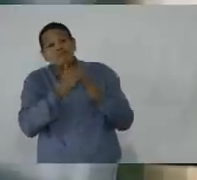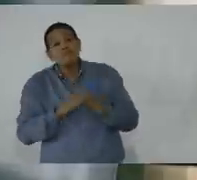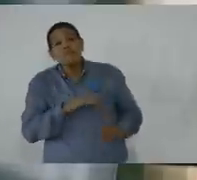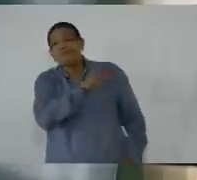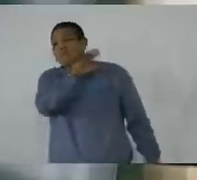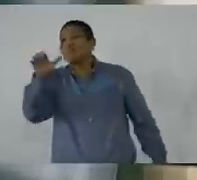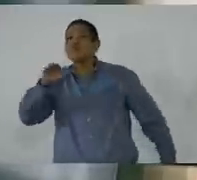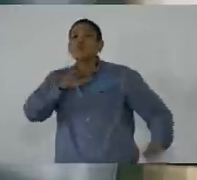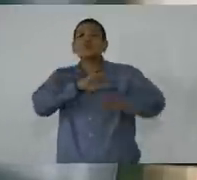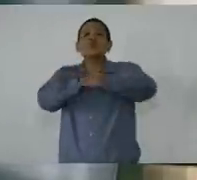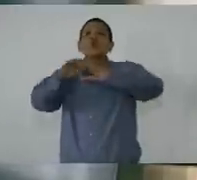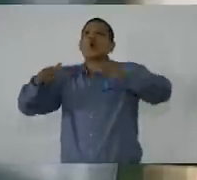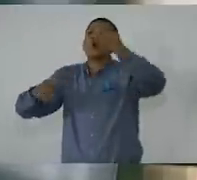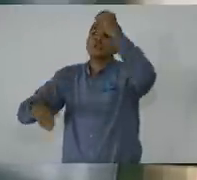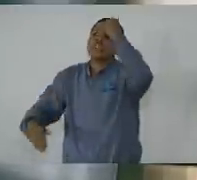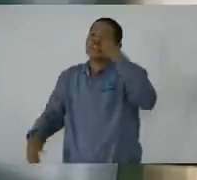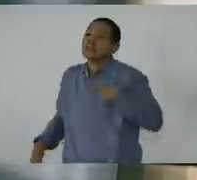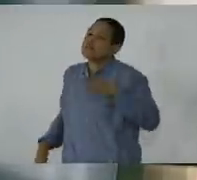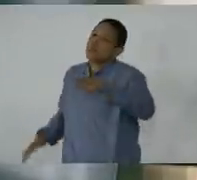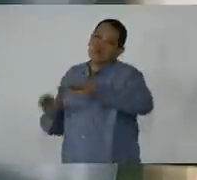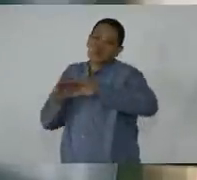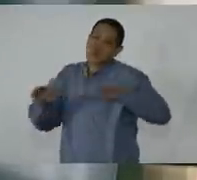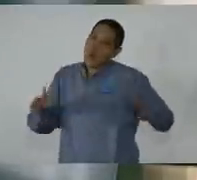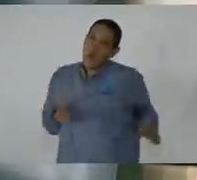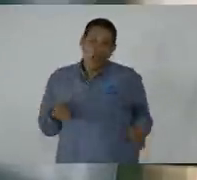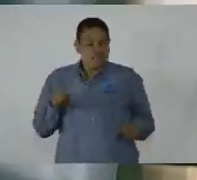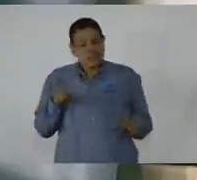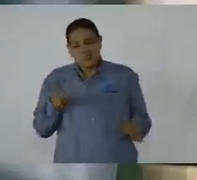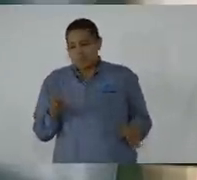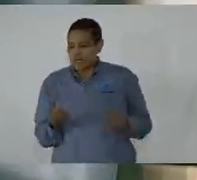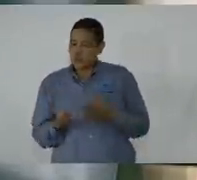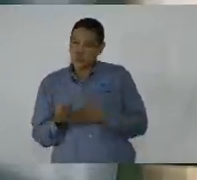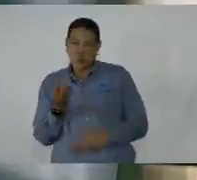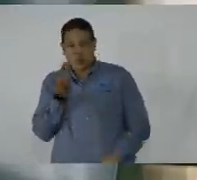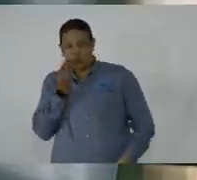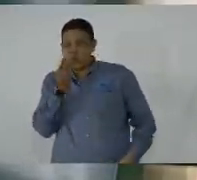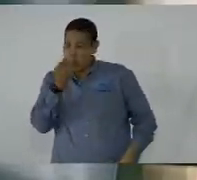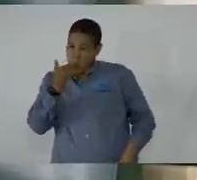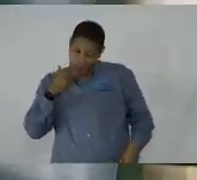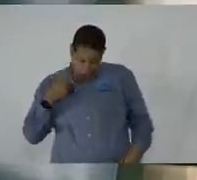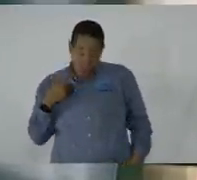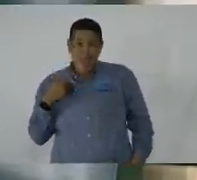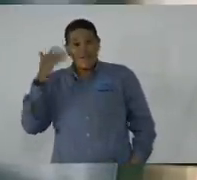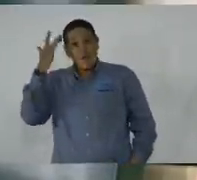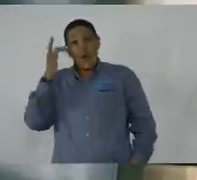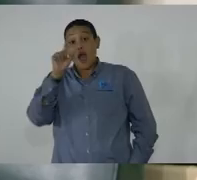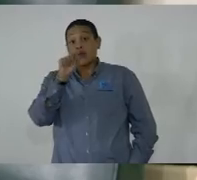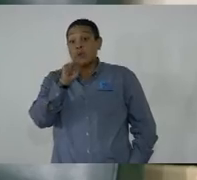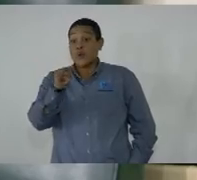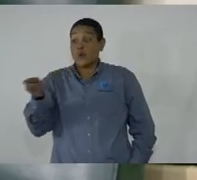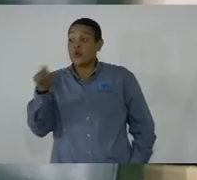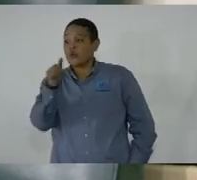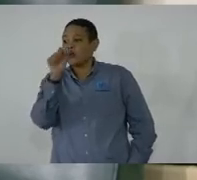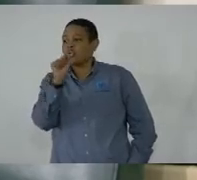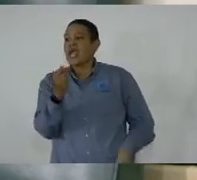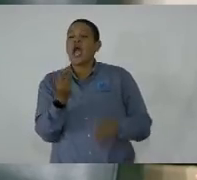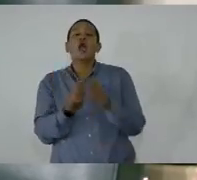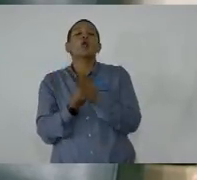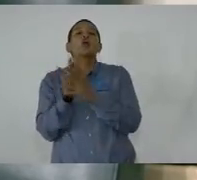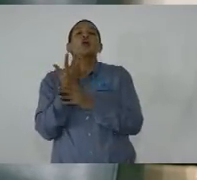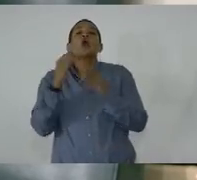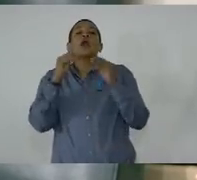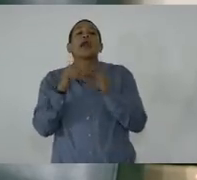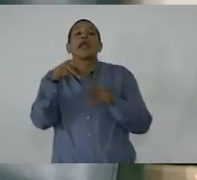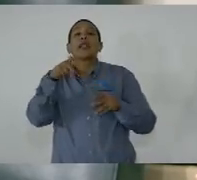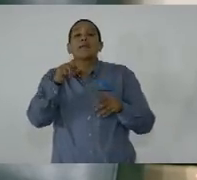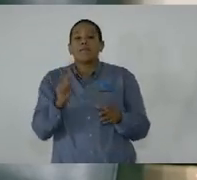Don't tell me you don't have space to grow, because in 2022, you can grow in a